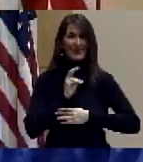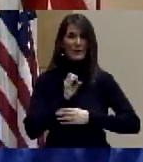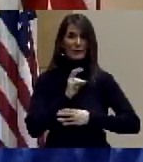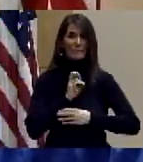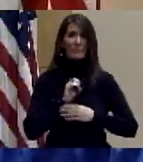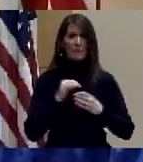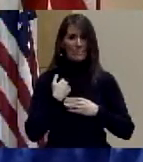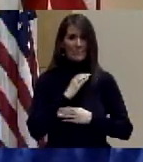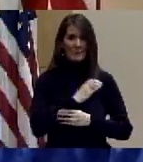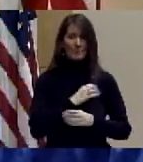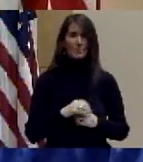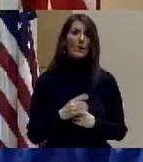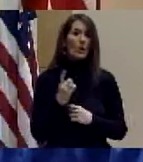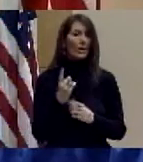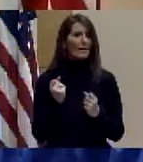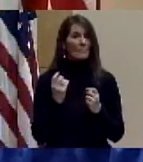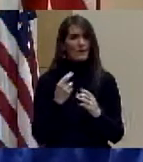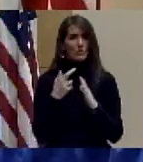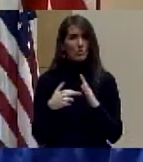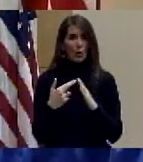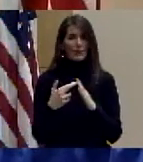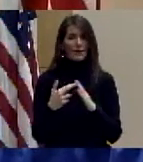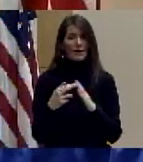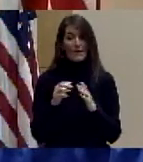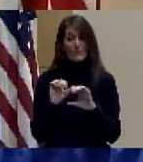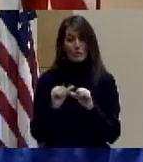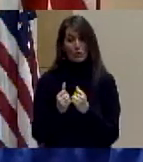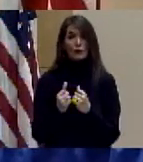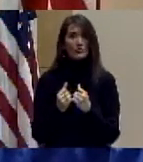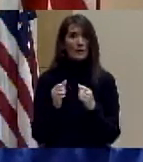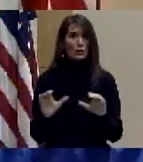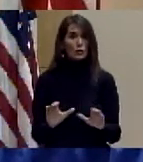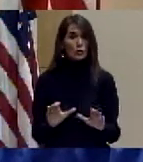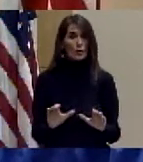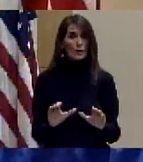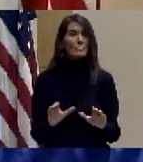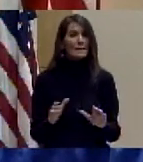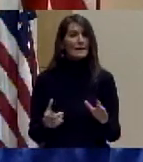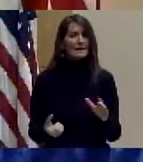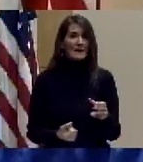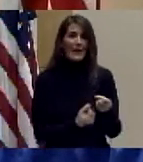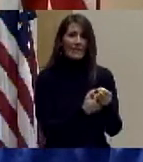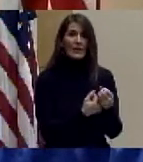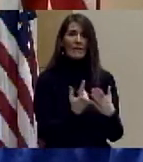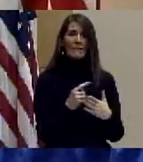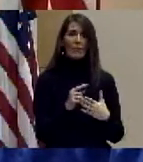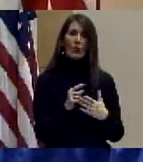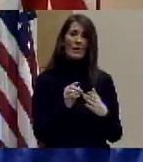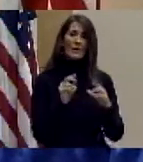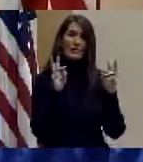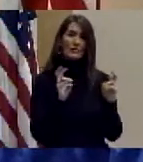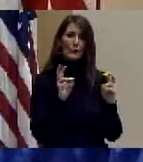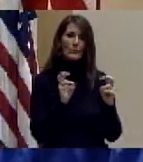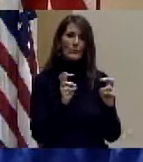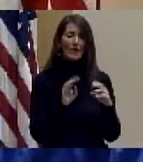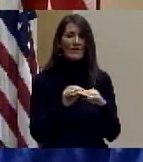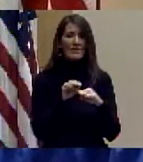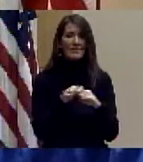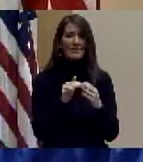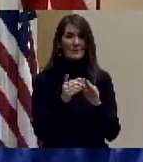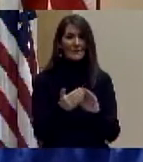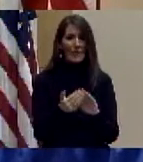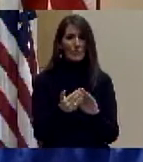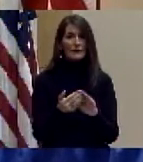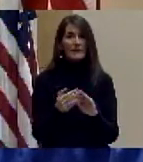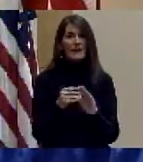One of the many roles that the association plays is as an advocate for issues affecting towns at the state and